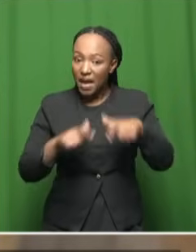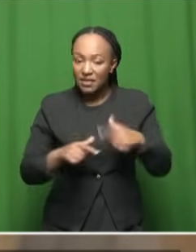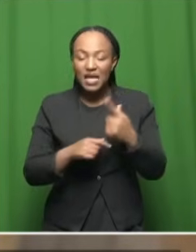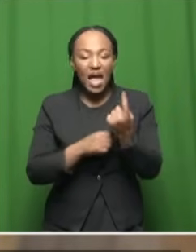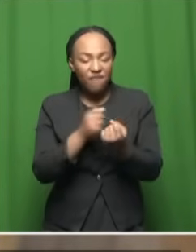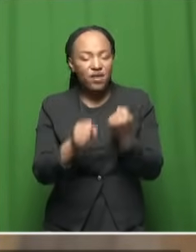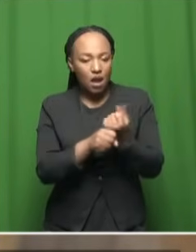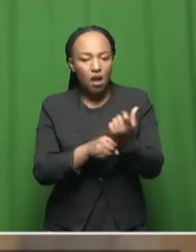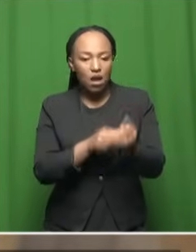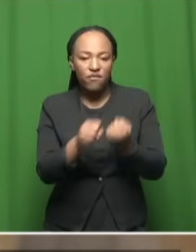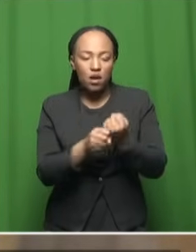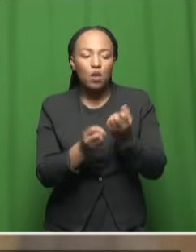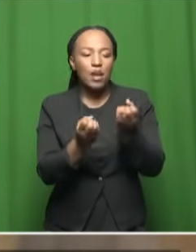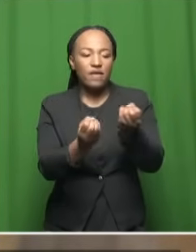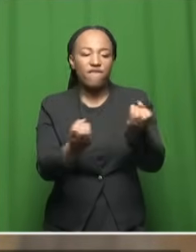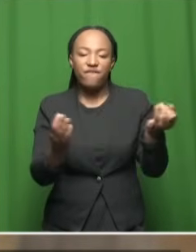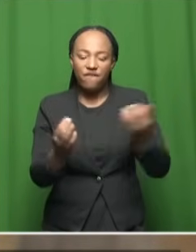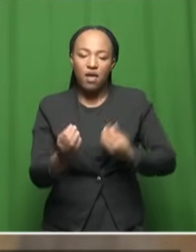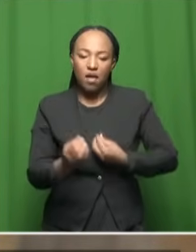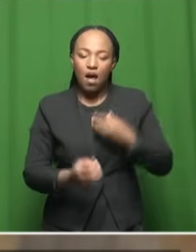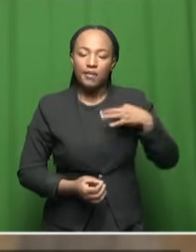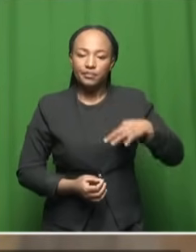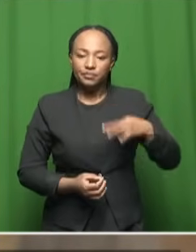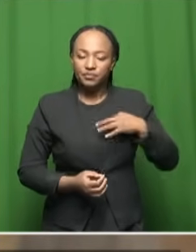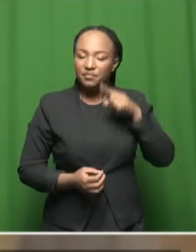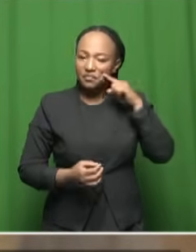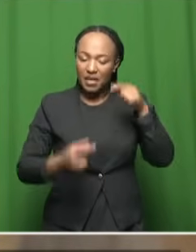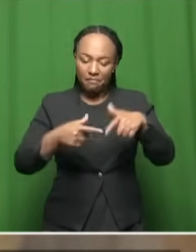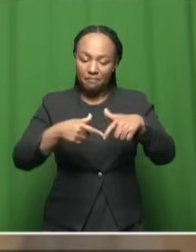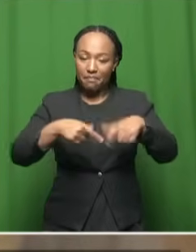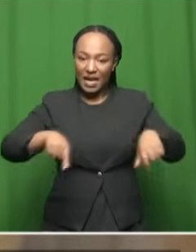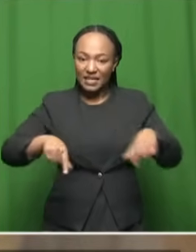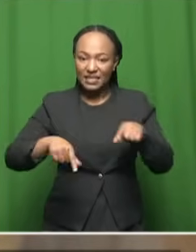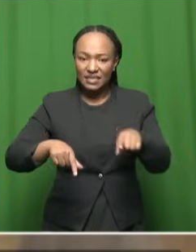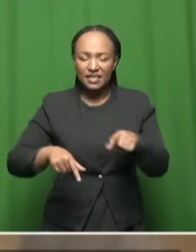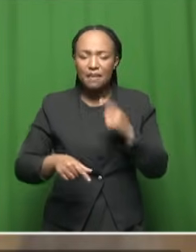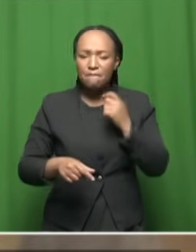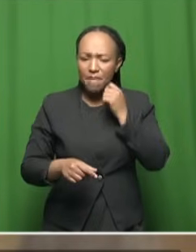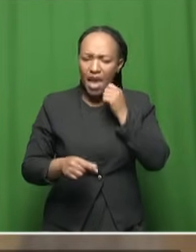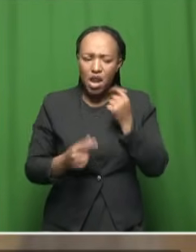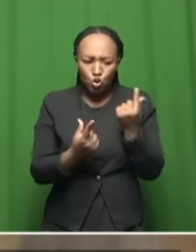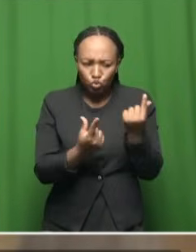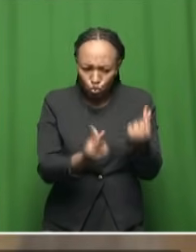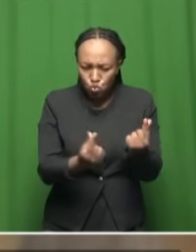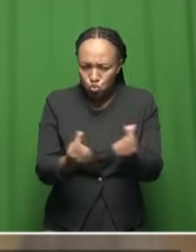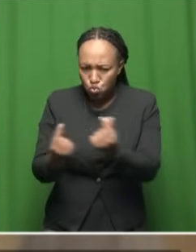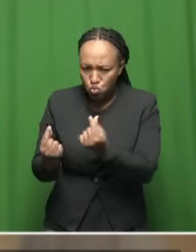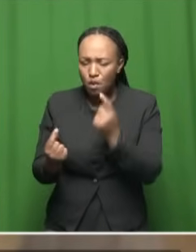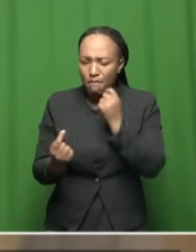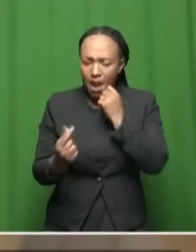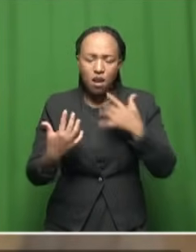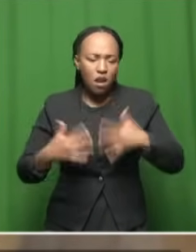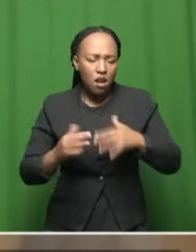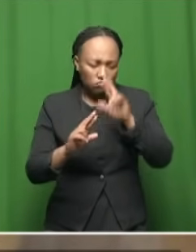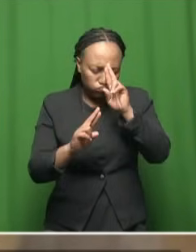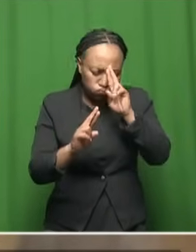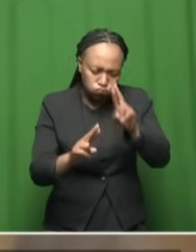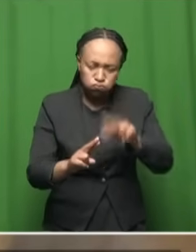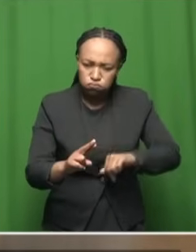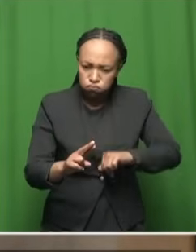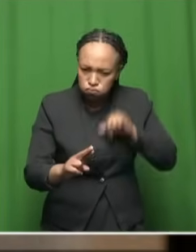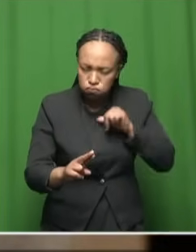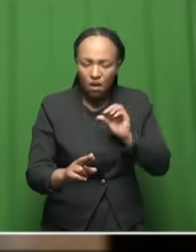his birthday. So I think he was just a man of action, a man of integrity, yeah.